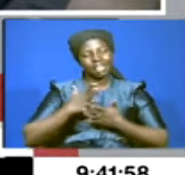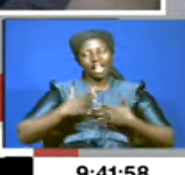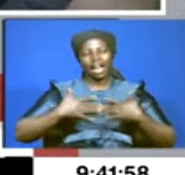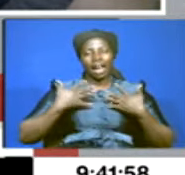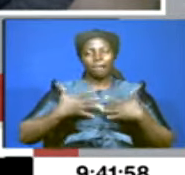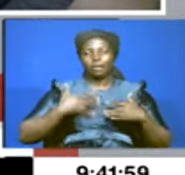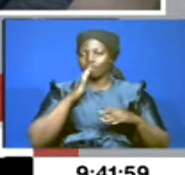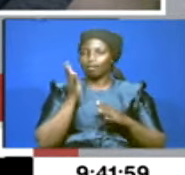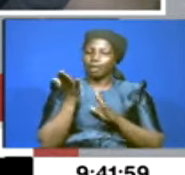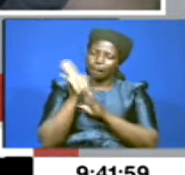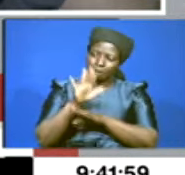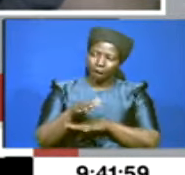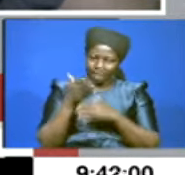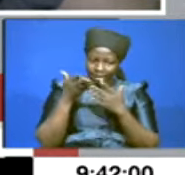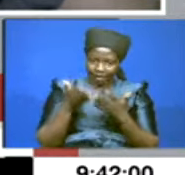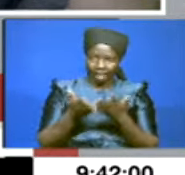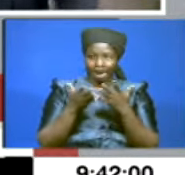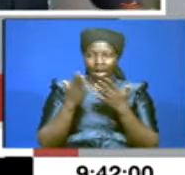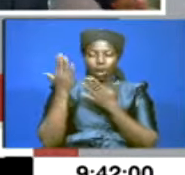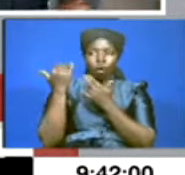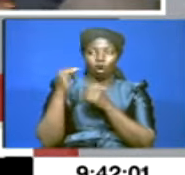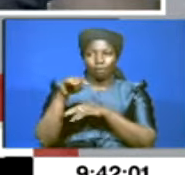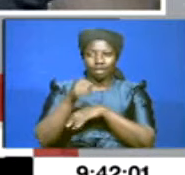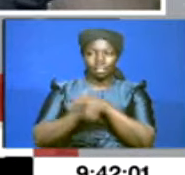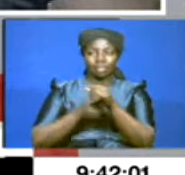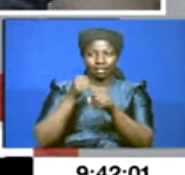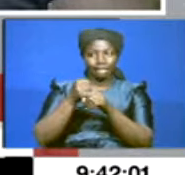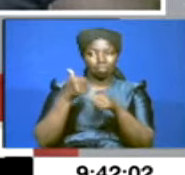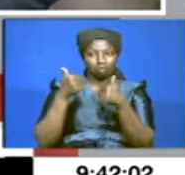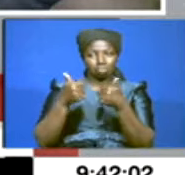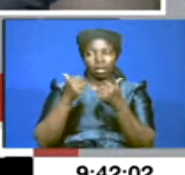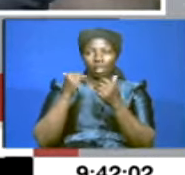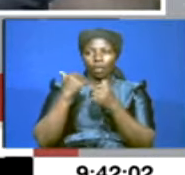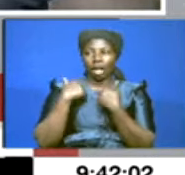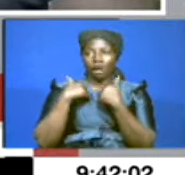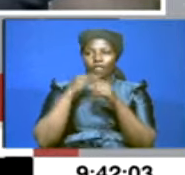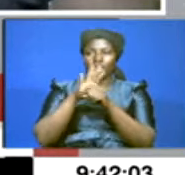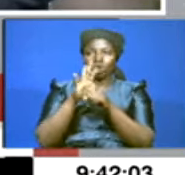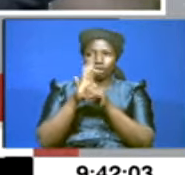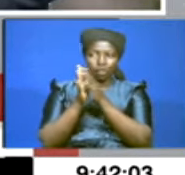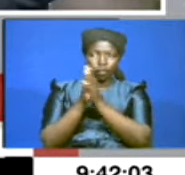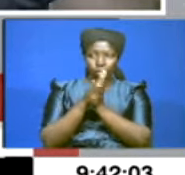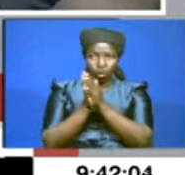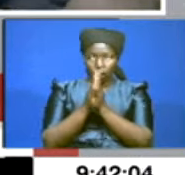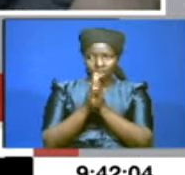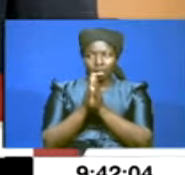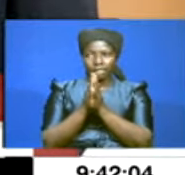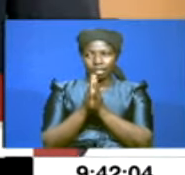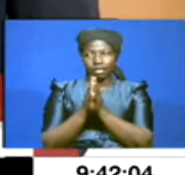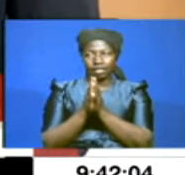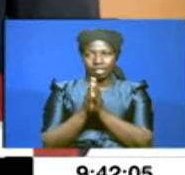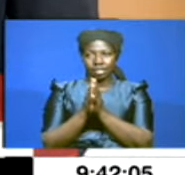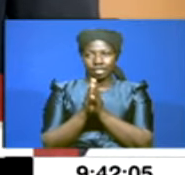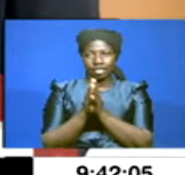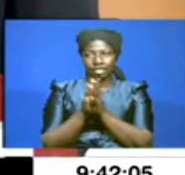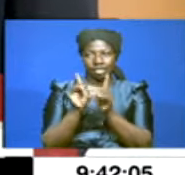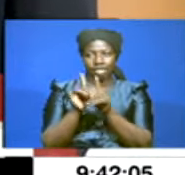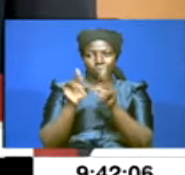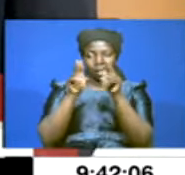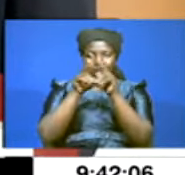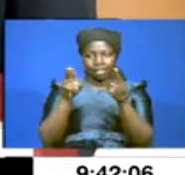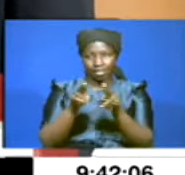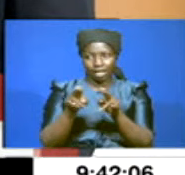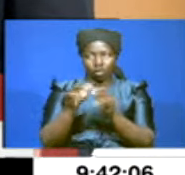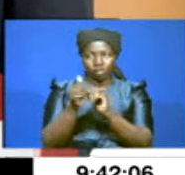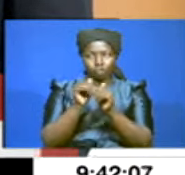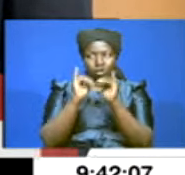Edmund. Asante. And we hope that this year is great. We've got a lot of stories on the local scene and just one on the international scene from sports. I'm Topi